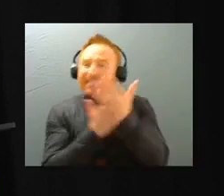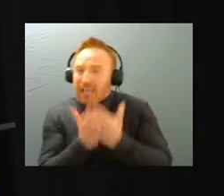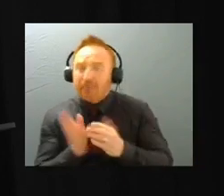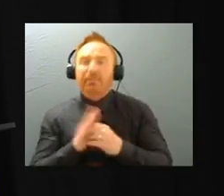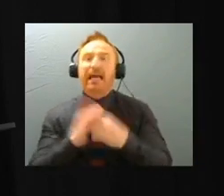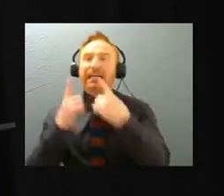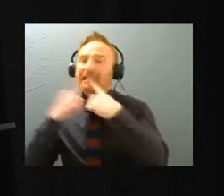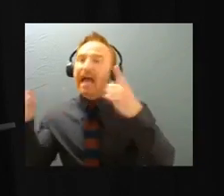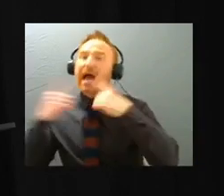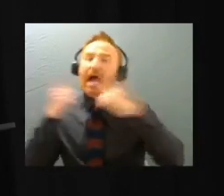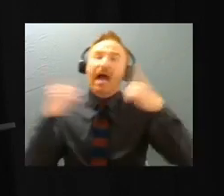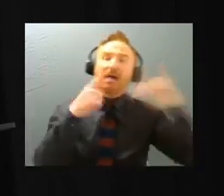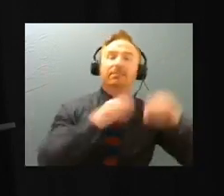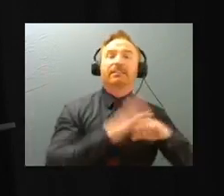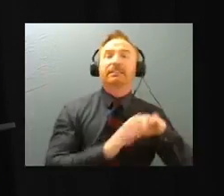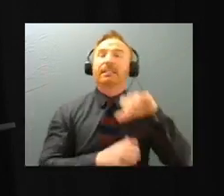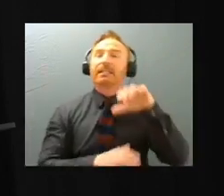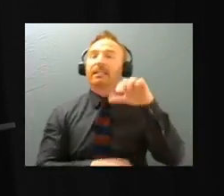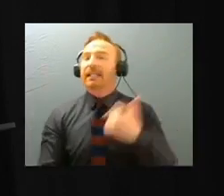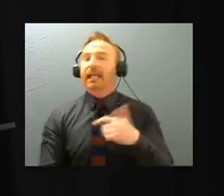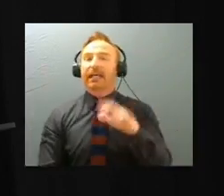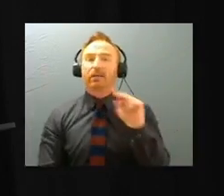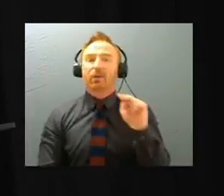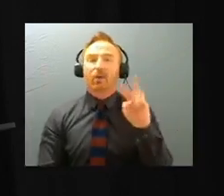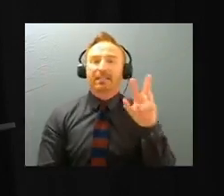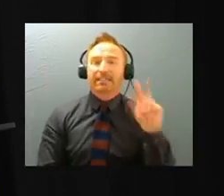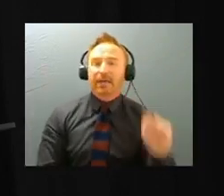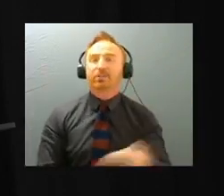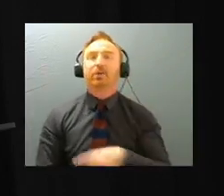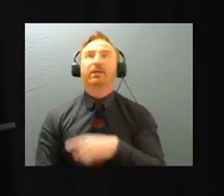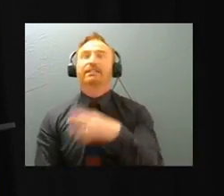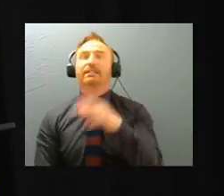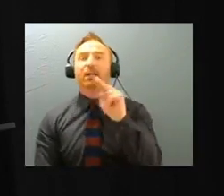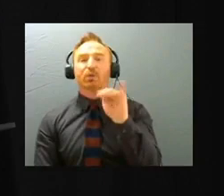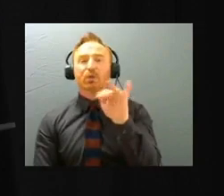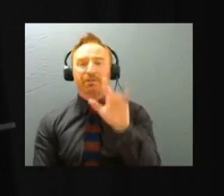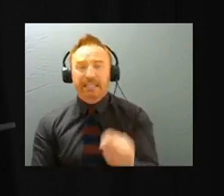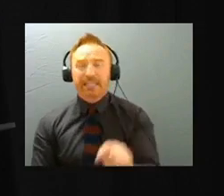the other territories and in Atlantic Canada, and our approach is consistent with their approach.